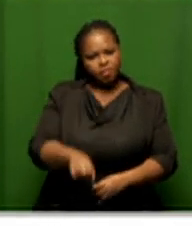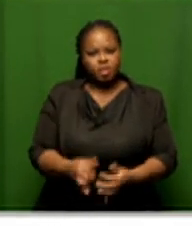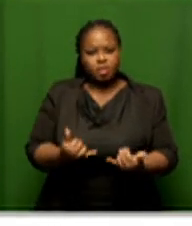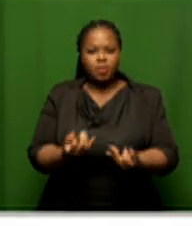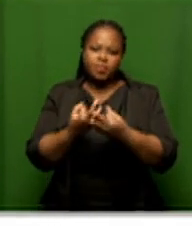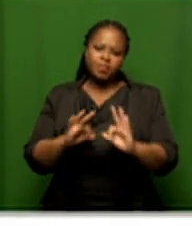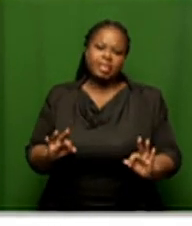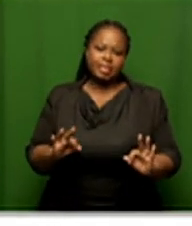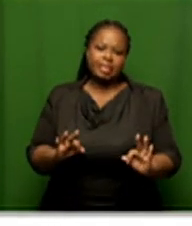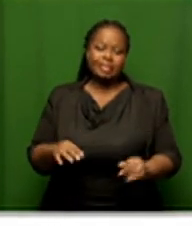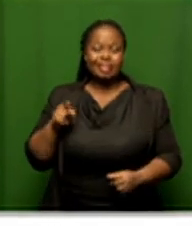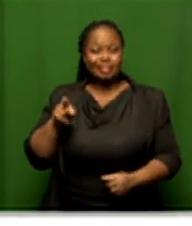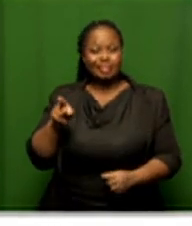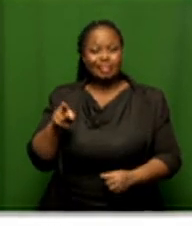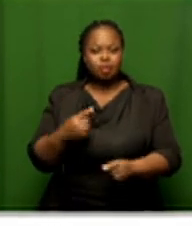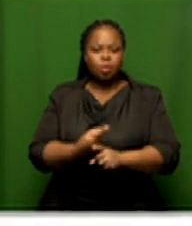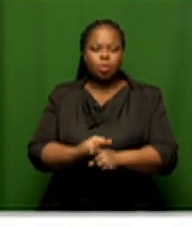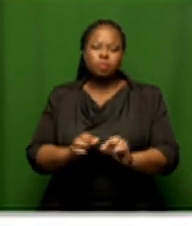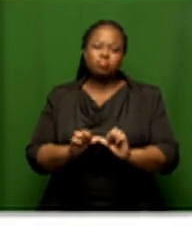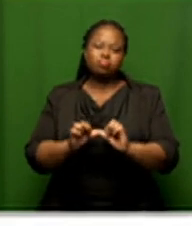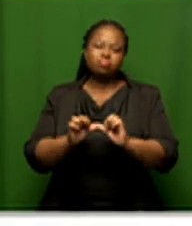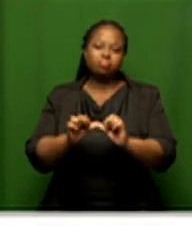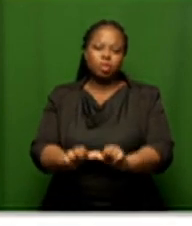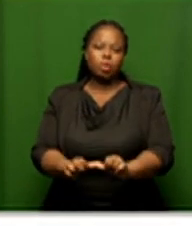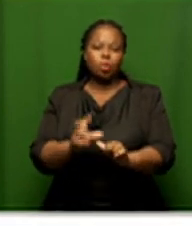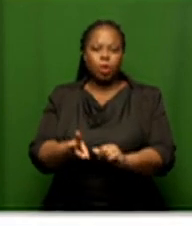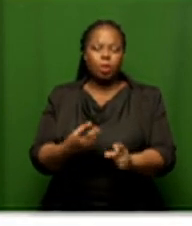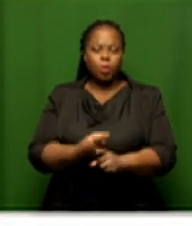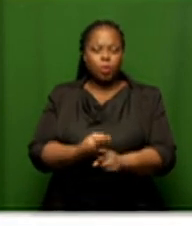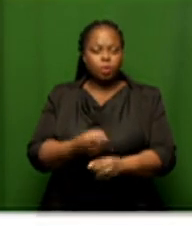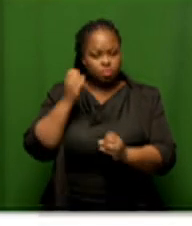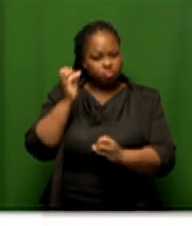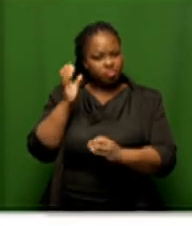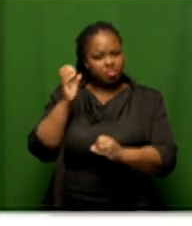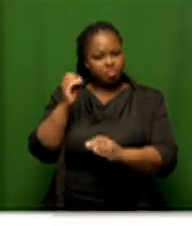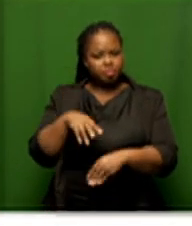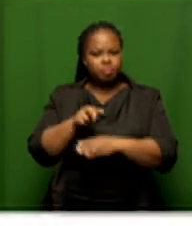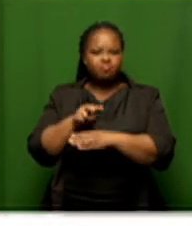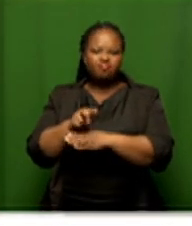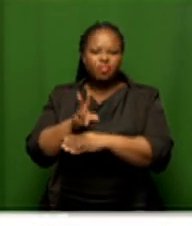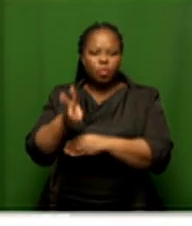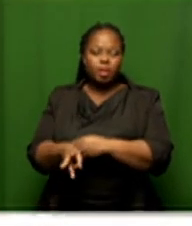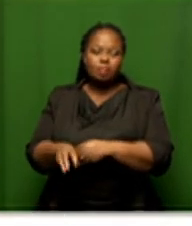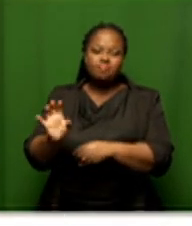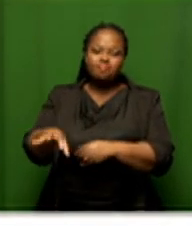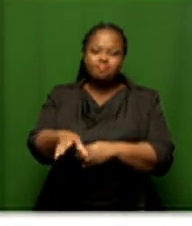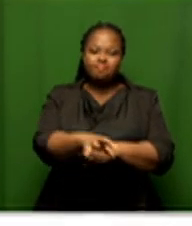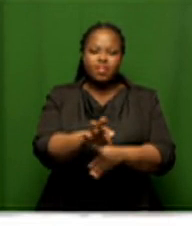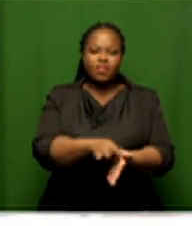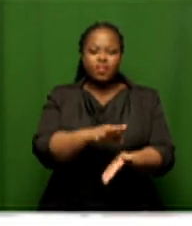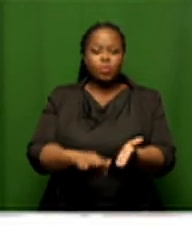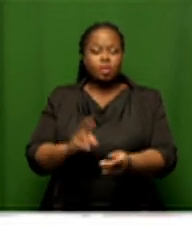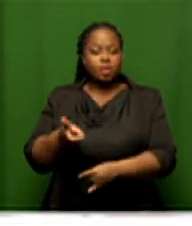guess that is a statement that will continue to roll throughout the day as we continue to monitor various voting stations,